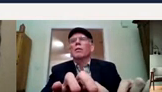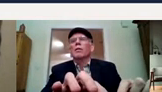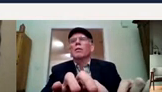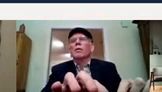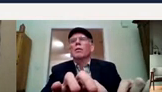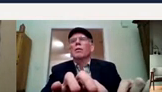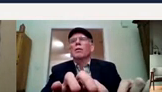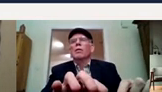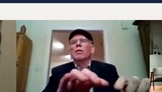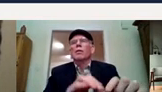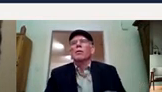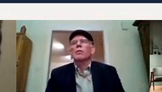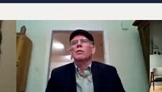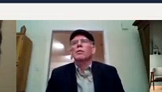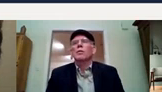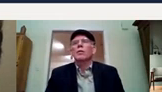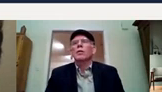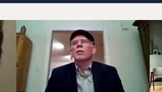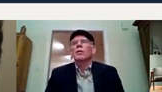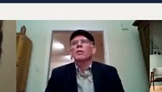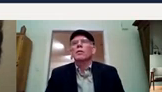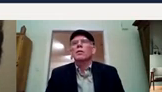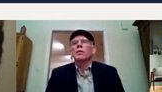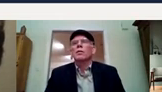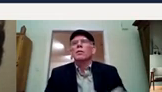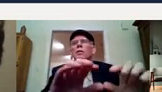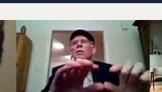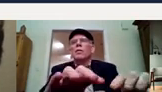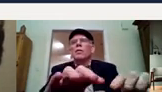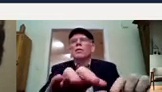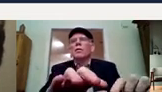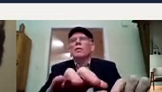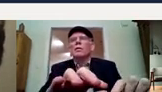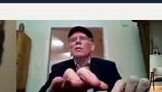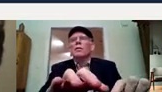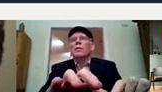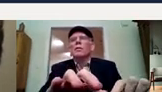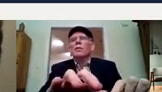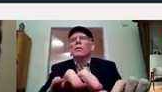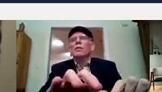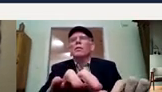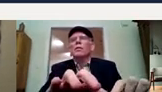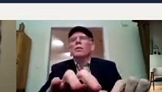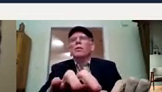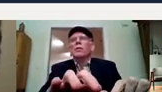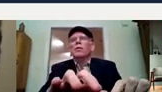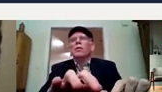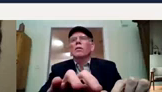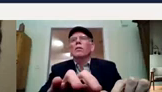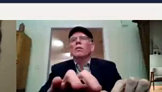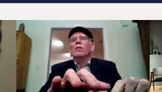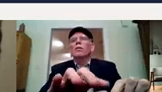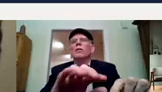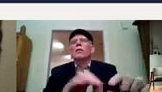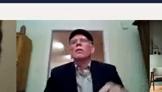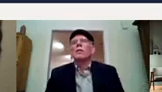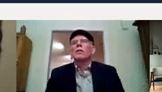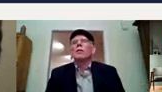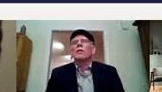this property, they're actually spending some nice money to rehab and upgrade a number of the apartments here. But they have some